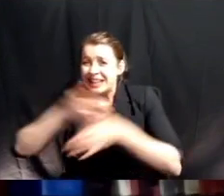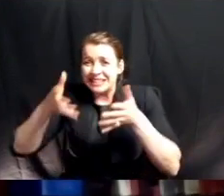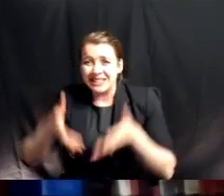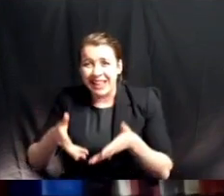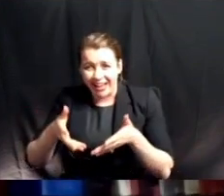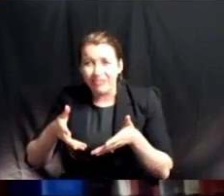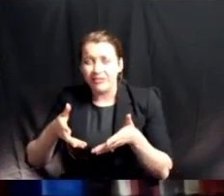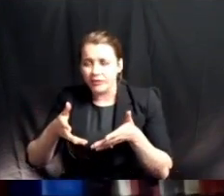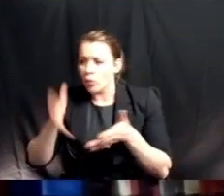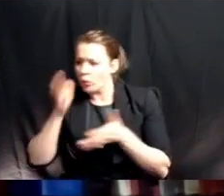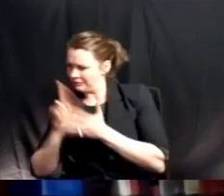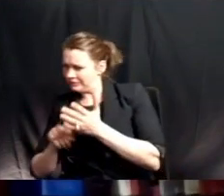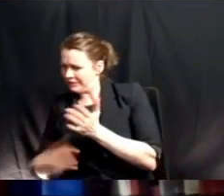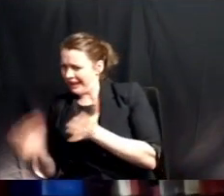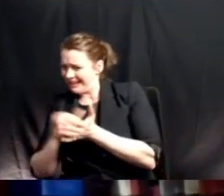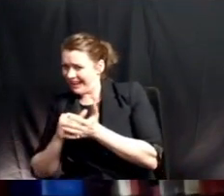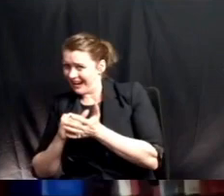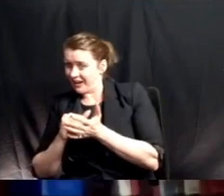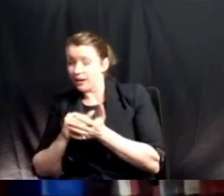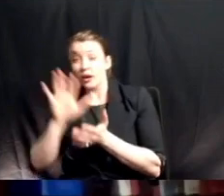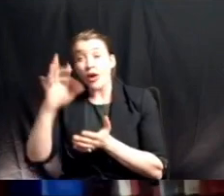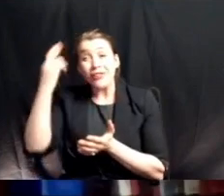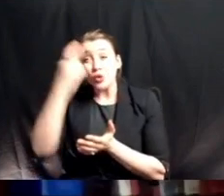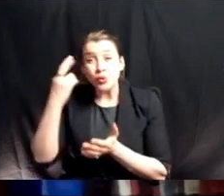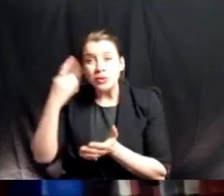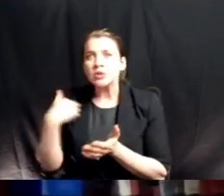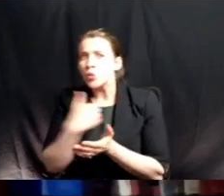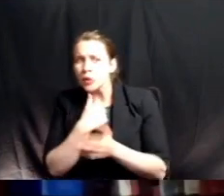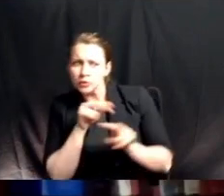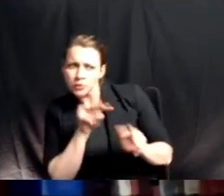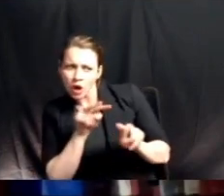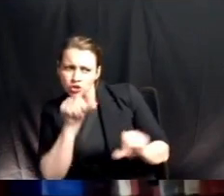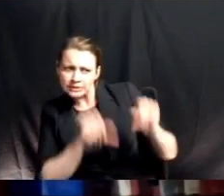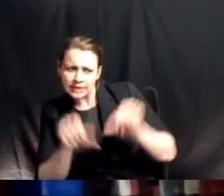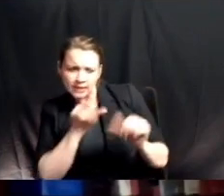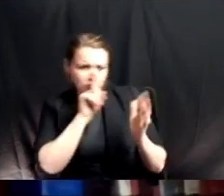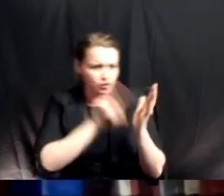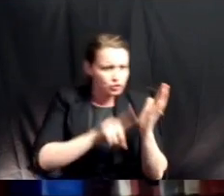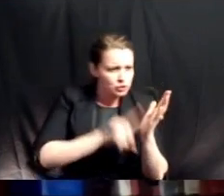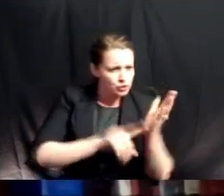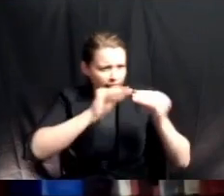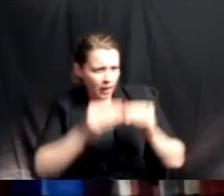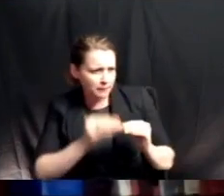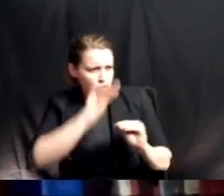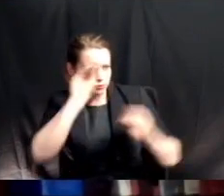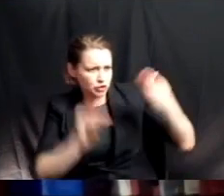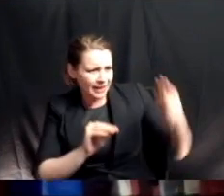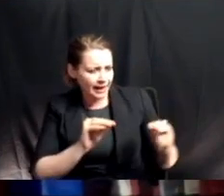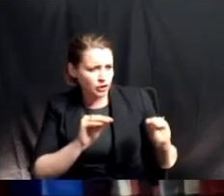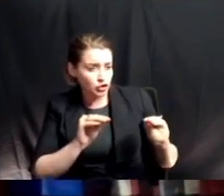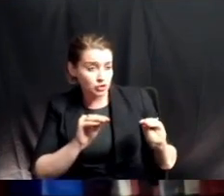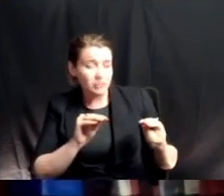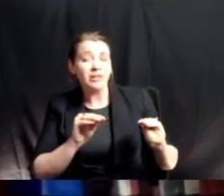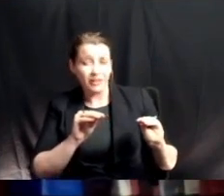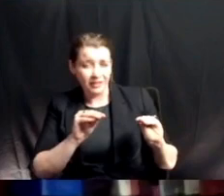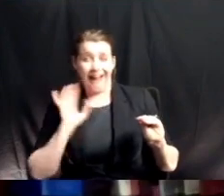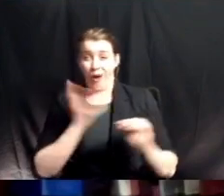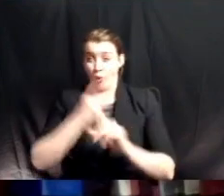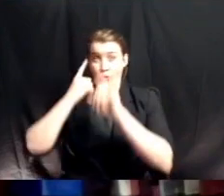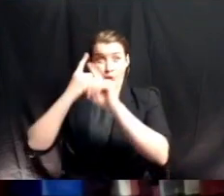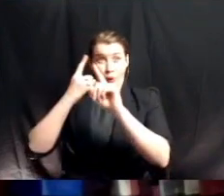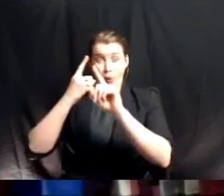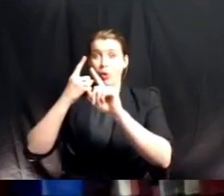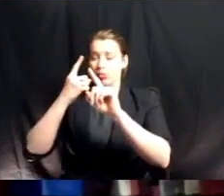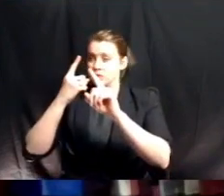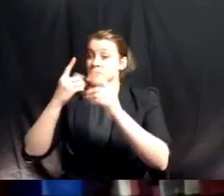all hanging on for those 14 days, watching the metrics, is because we want to make sure we do it in a way that keeps the most number of people